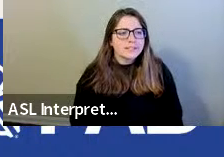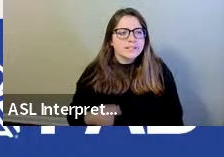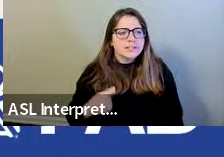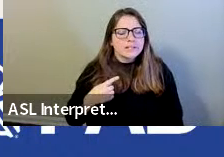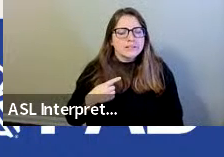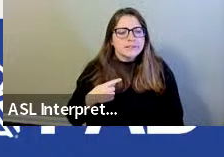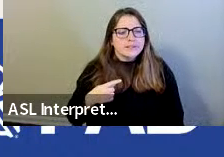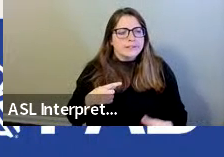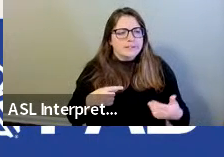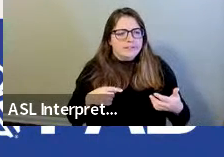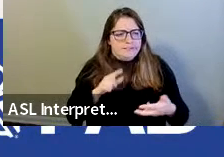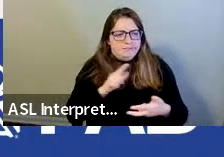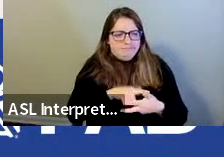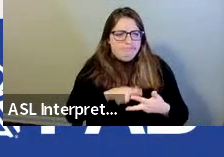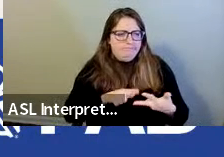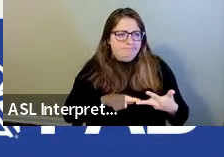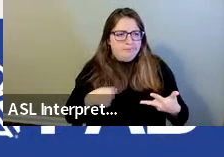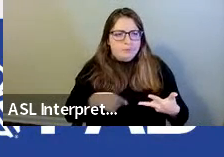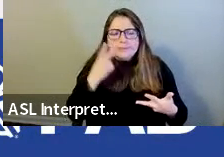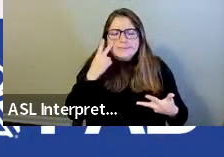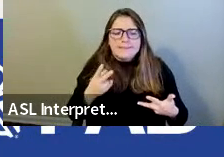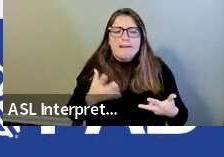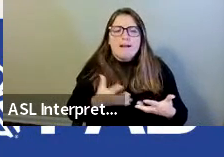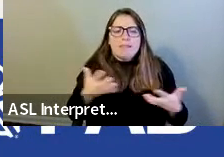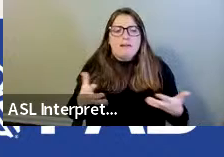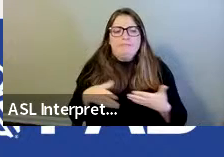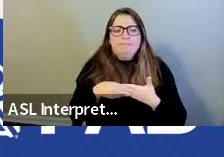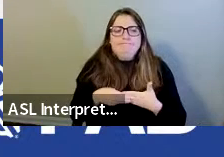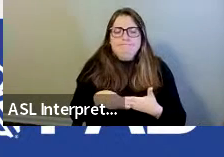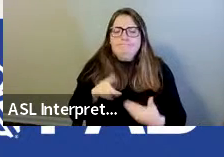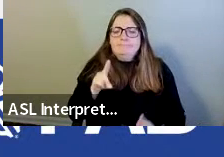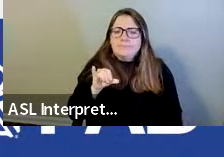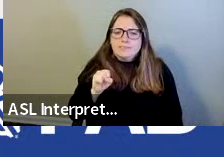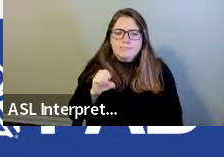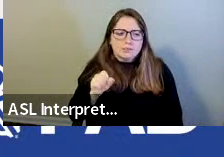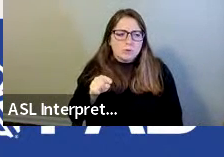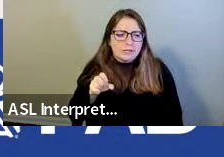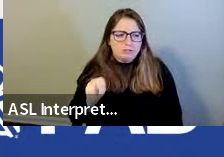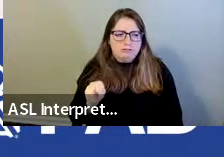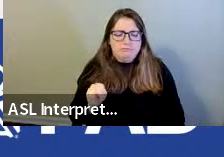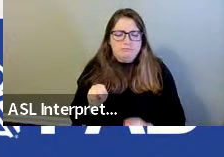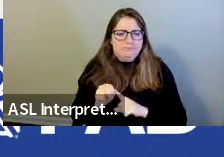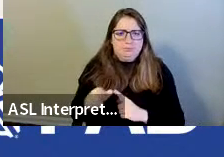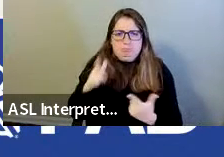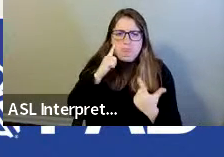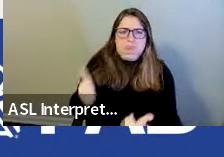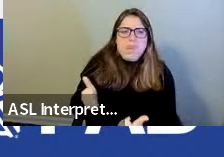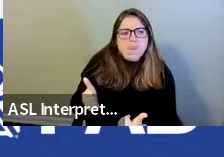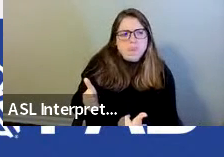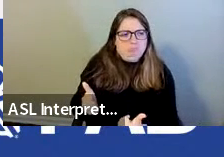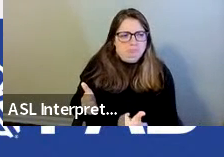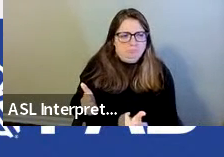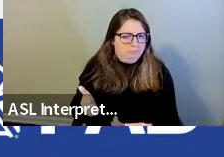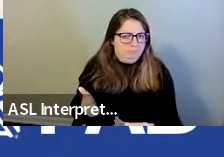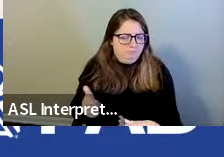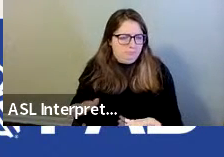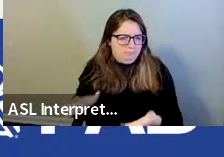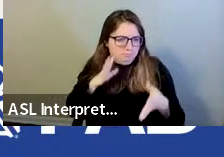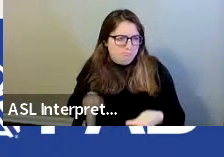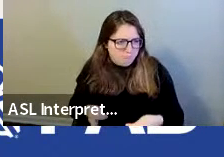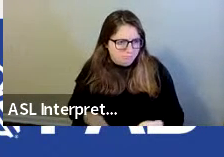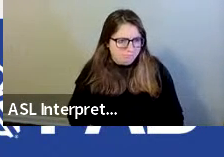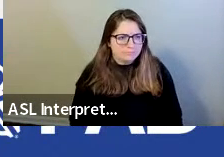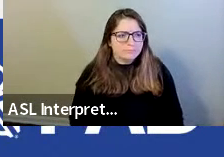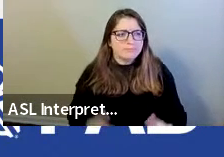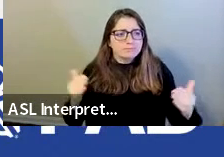discretion occurring. We're seeing punitive sanctions are really the only sanctions we see being